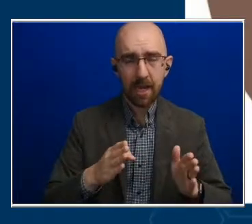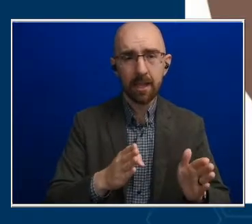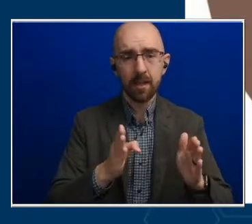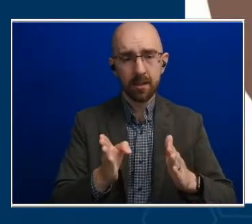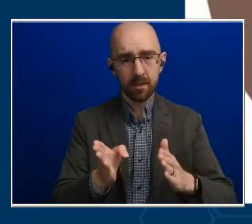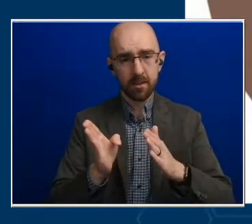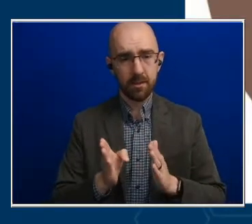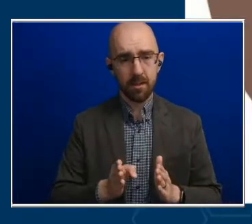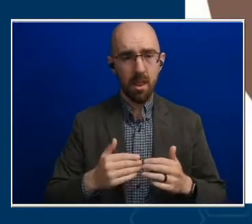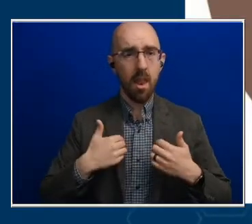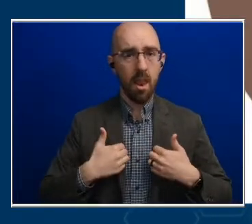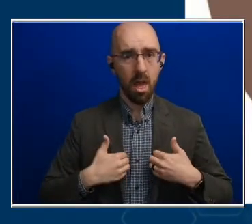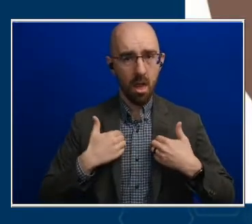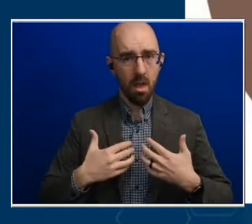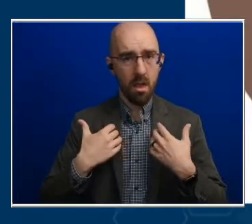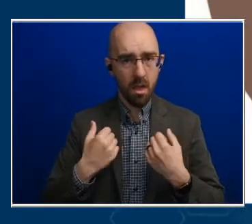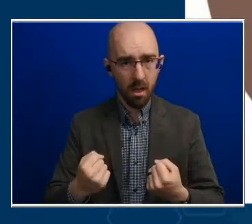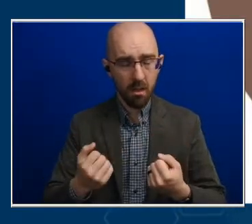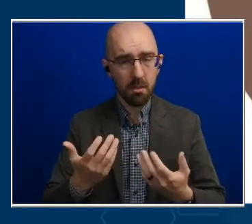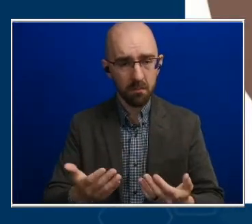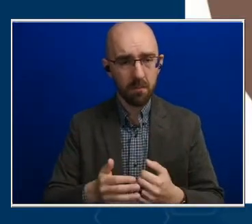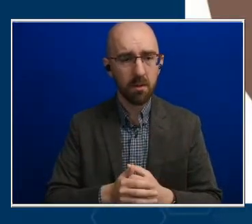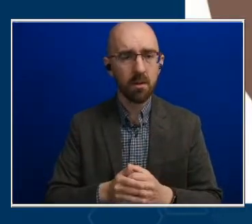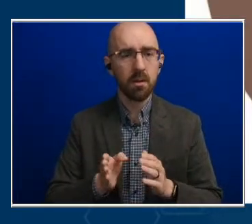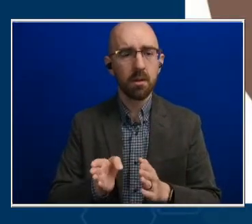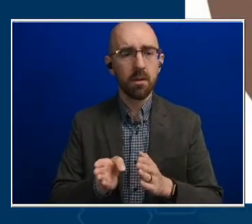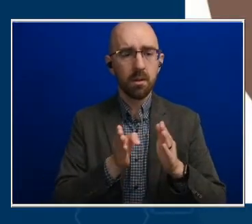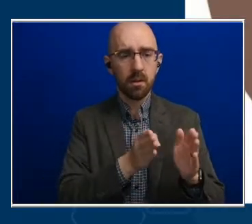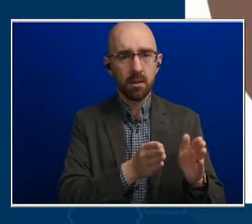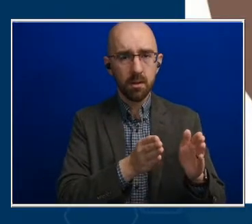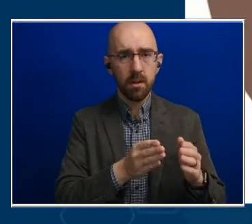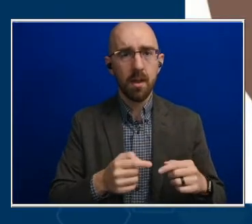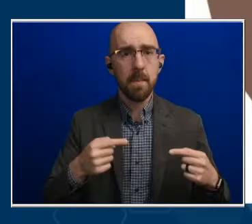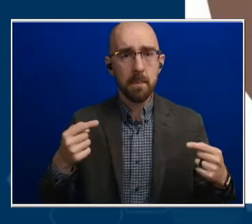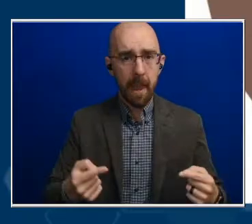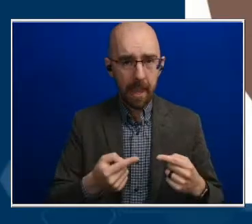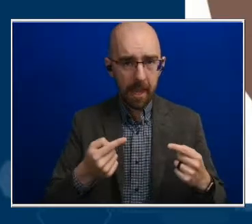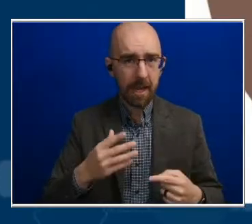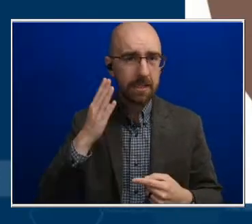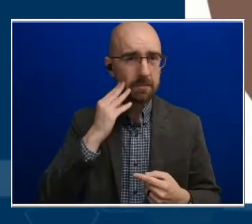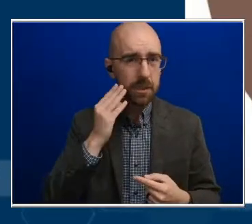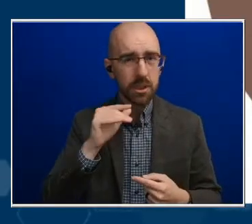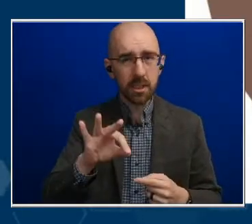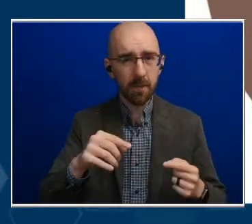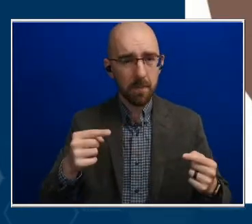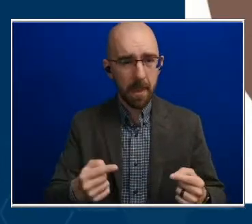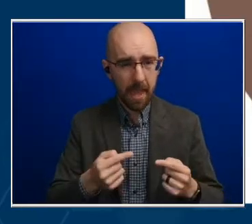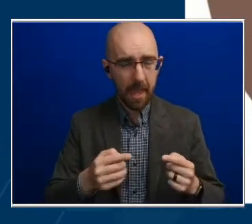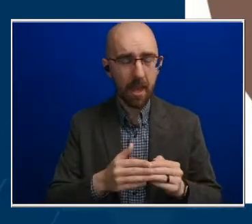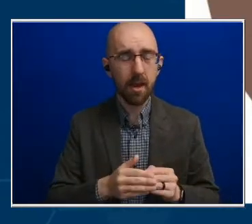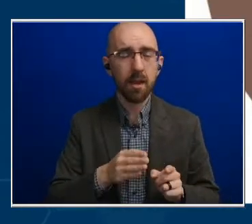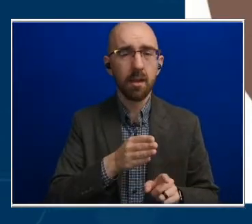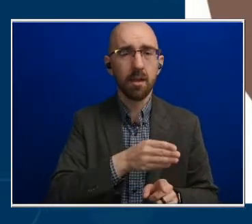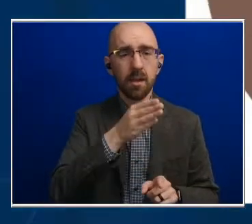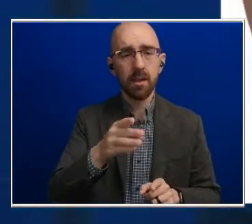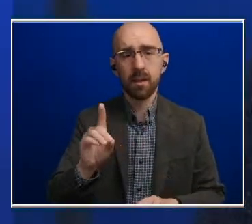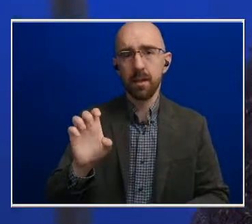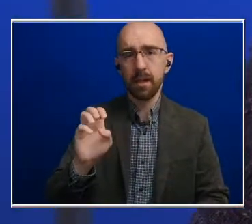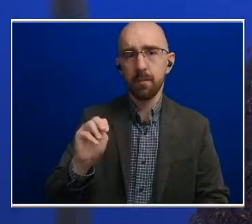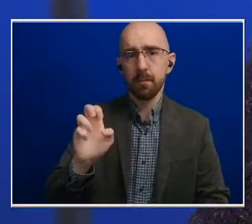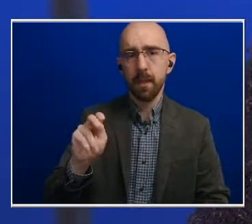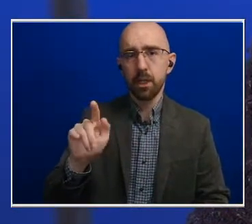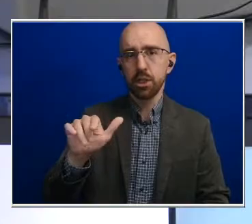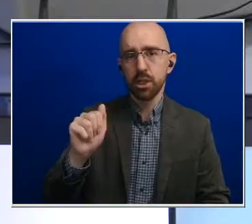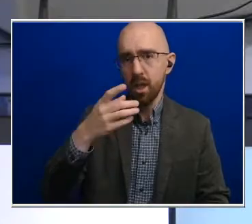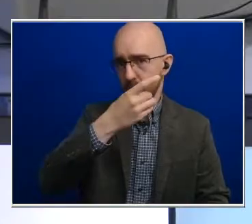health, how it affects pain and the experience of pain, as well as dementia. So